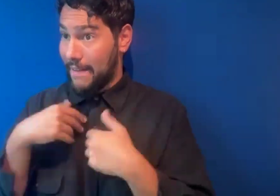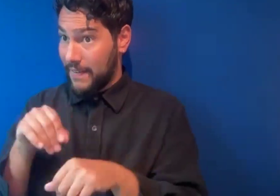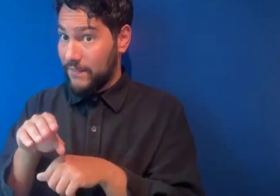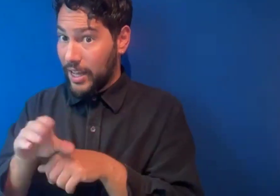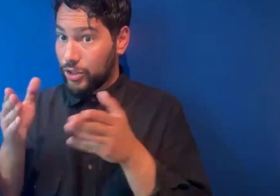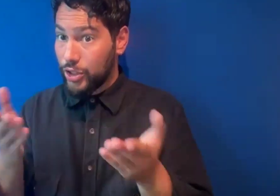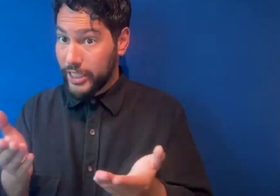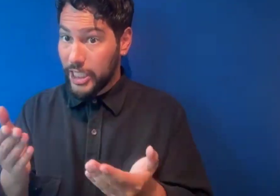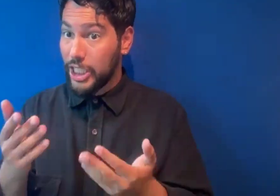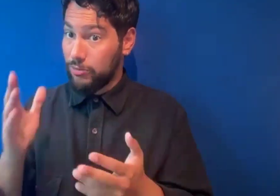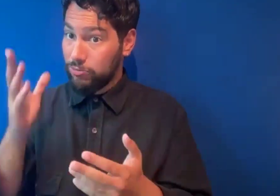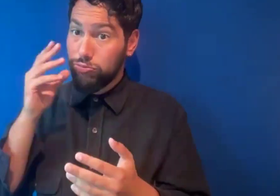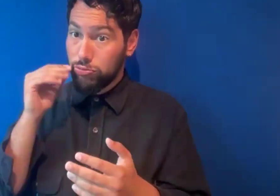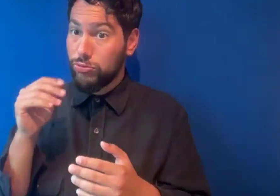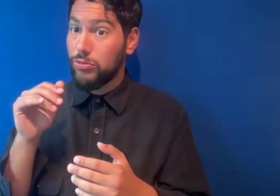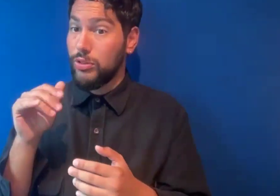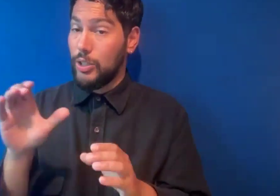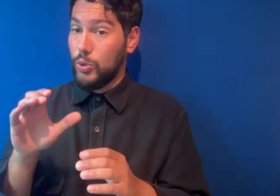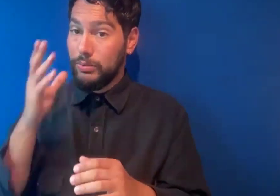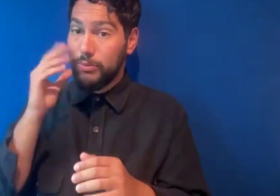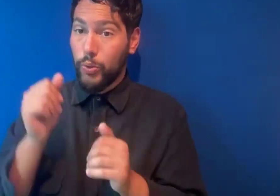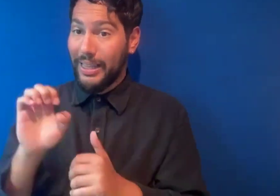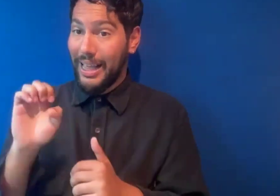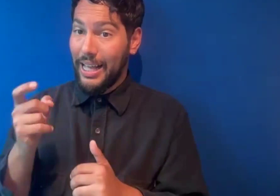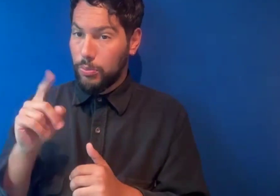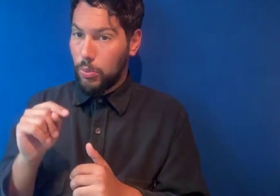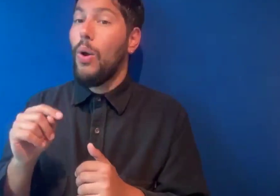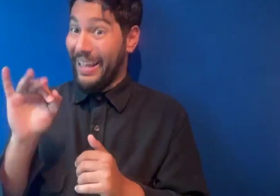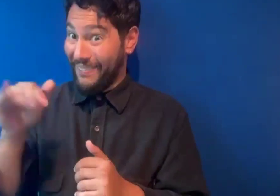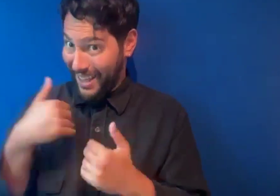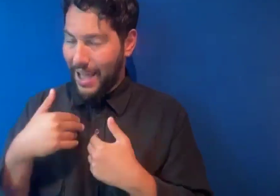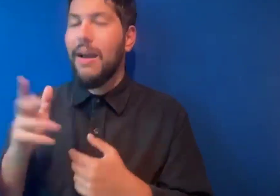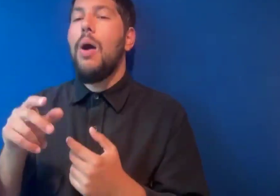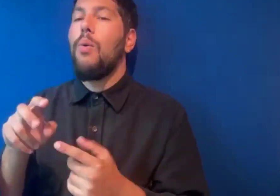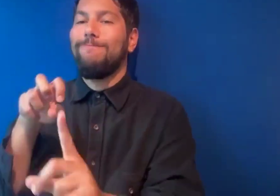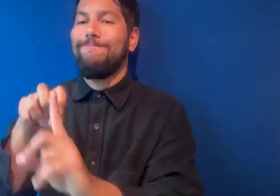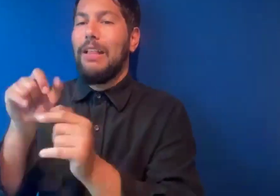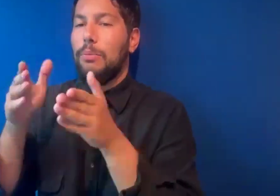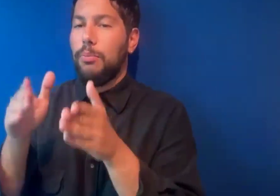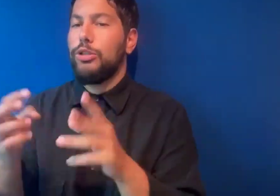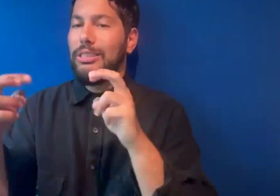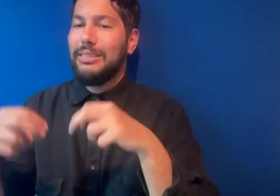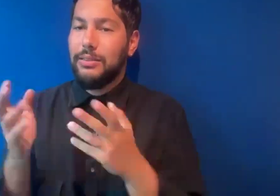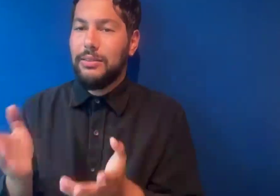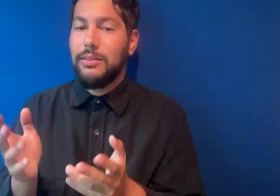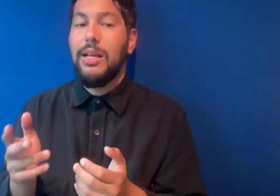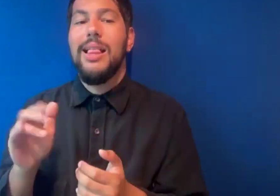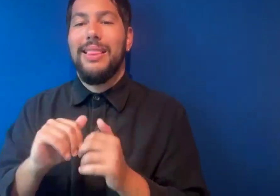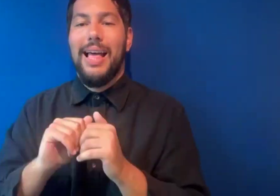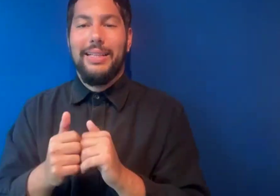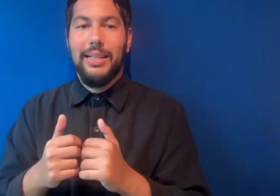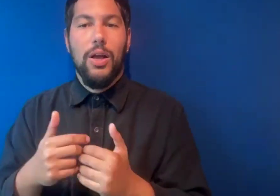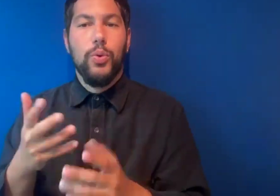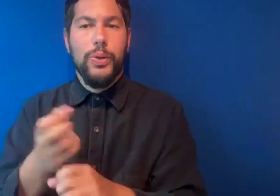who has worked with companies that are doing exporting? If so, I would like to talk to that person. That's how you go get that specific